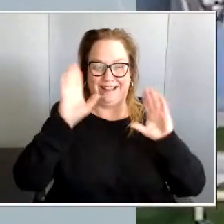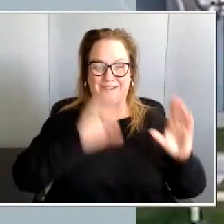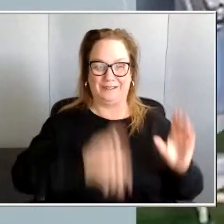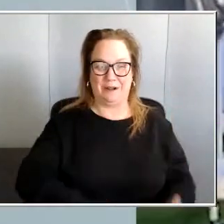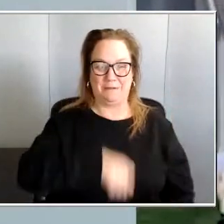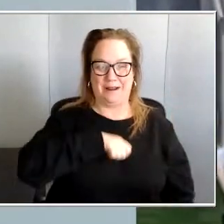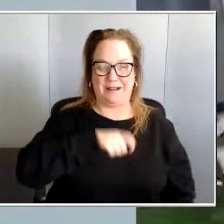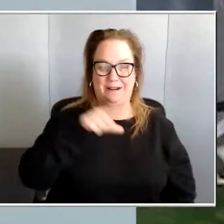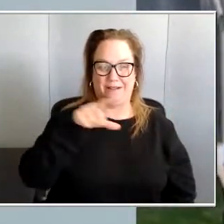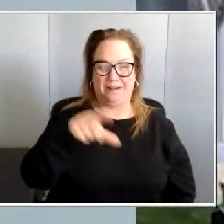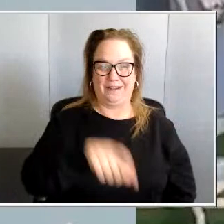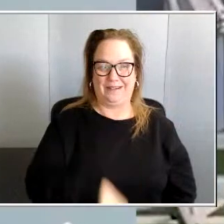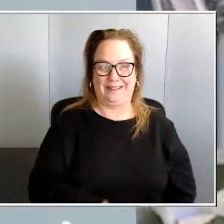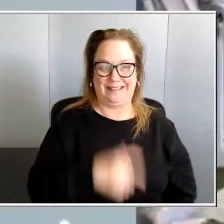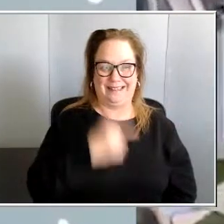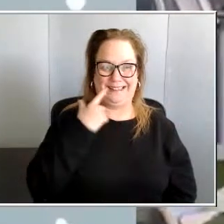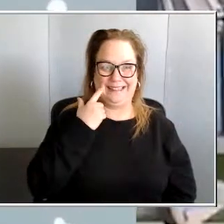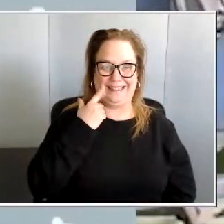of you.